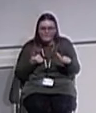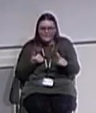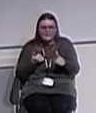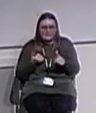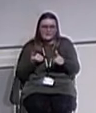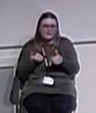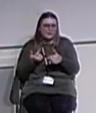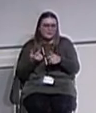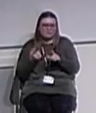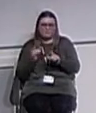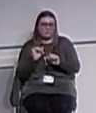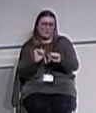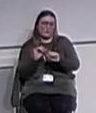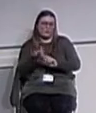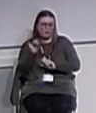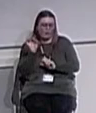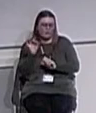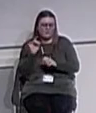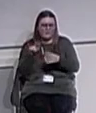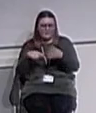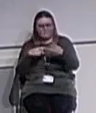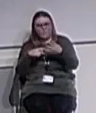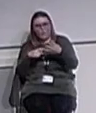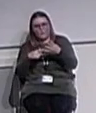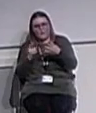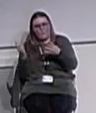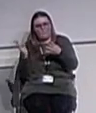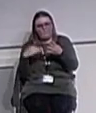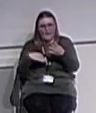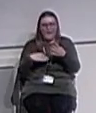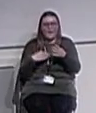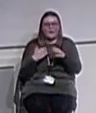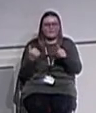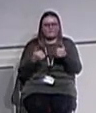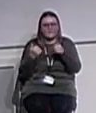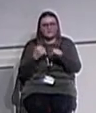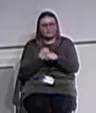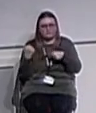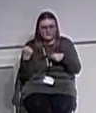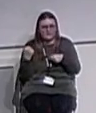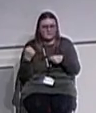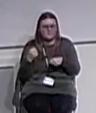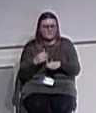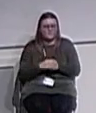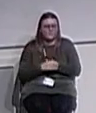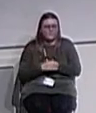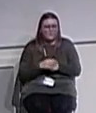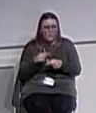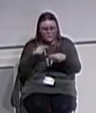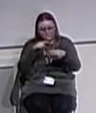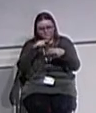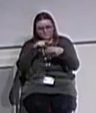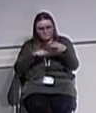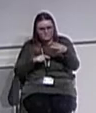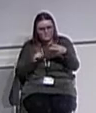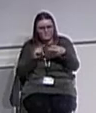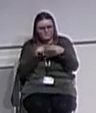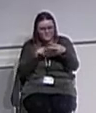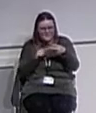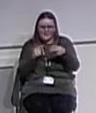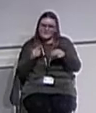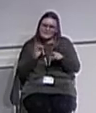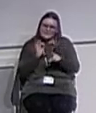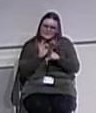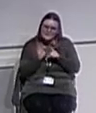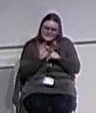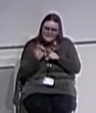your degree. Now, these two options, because you have to do certain units in first and second year, you can't switch